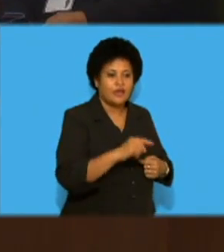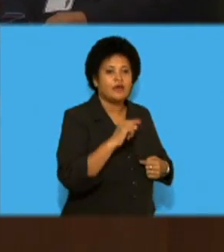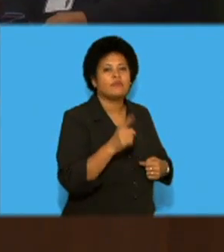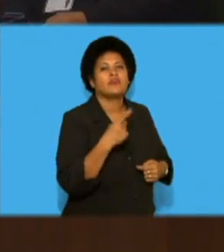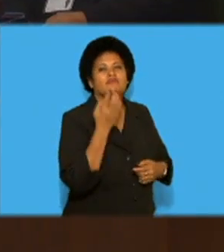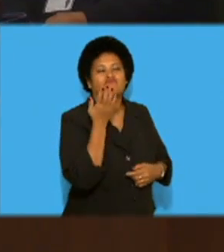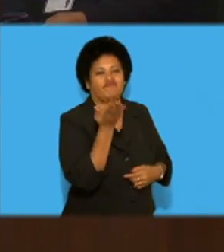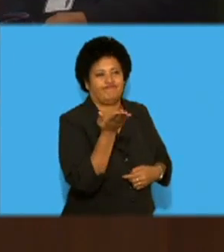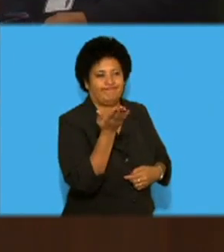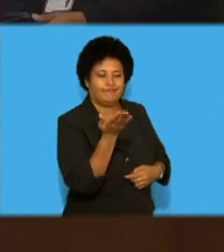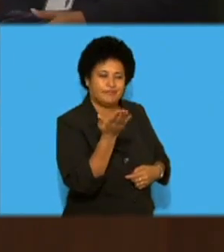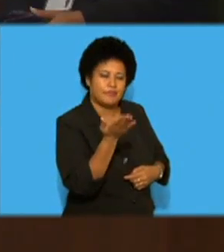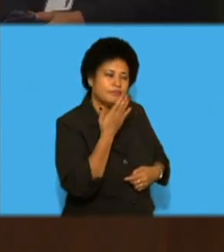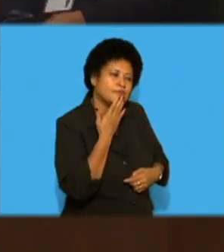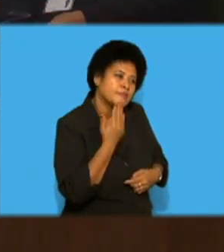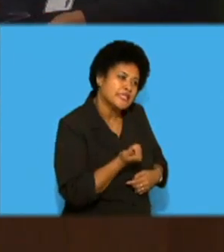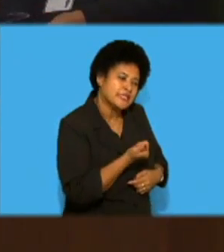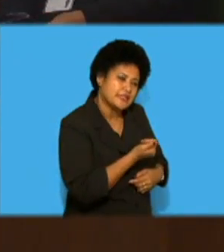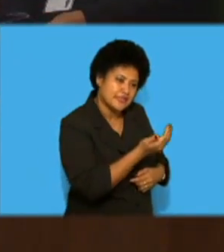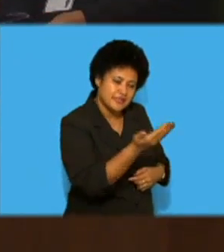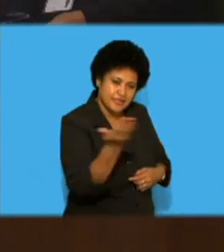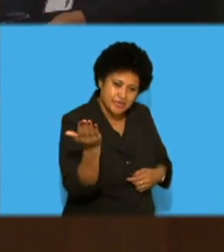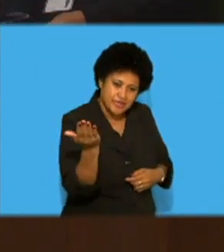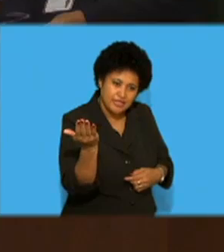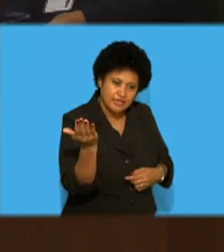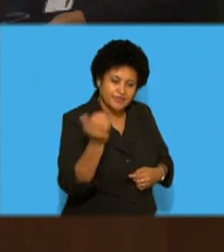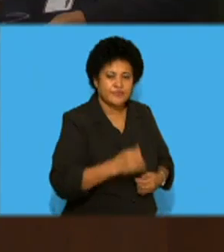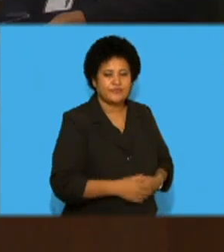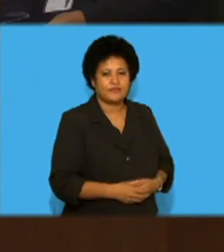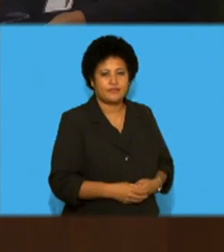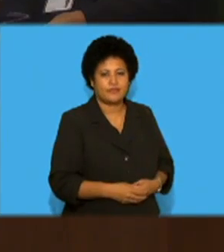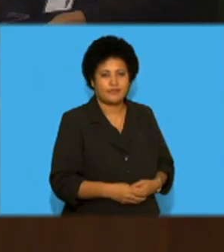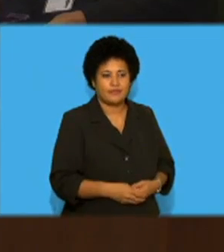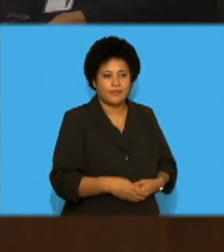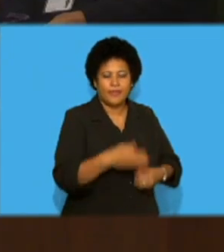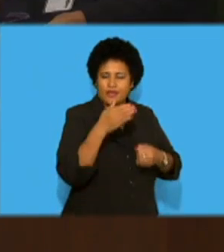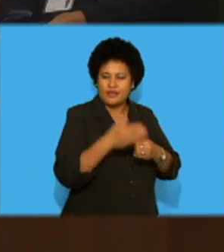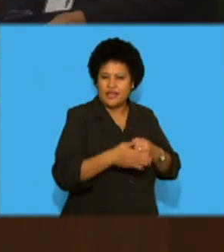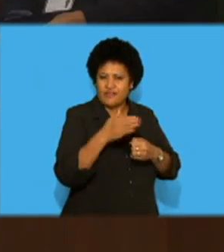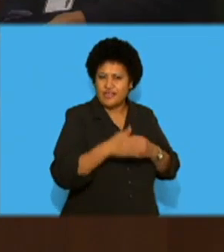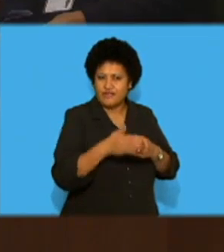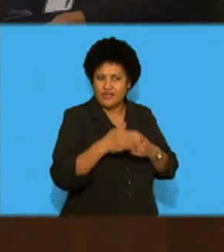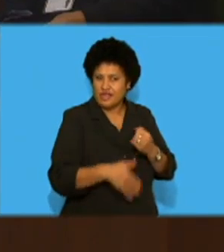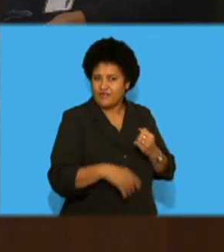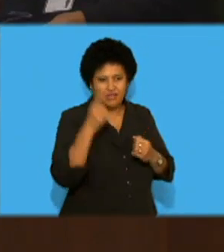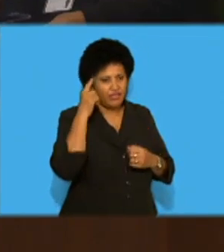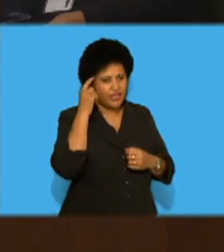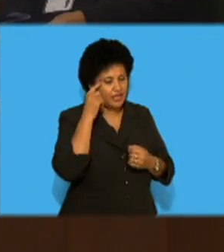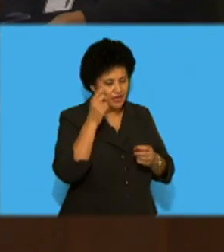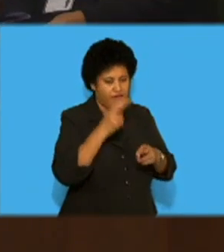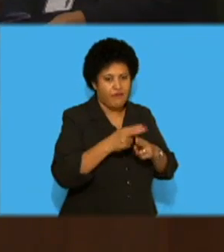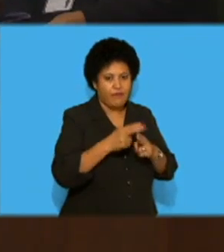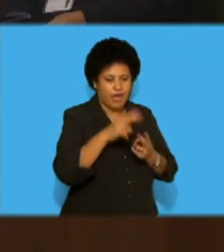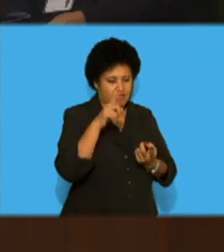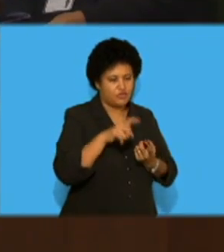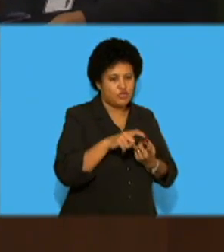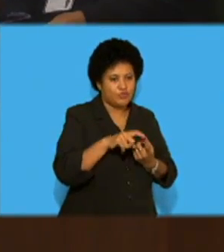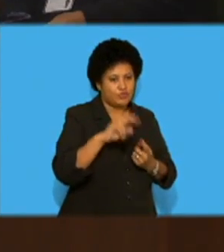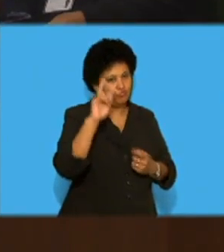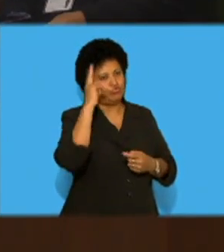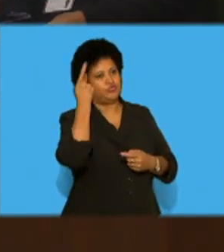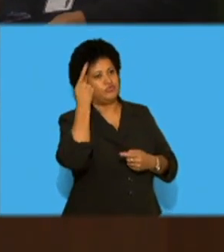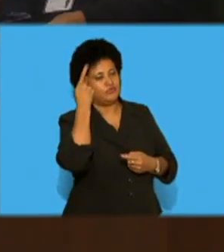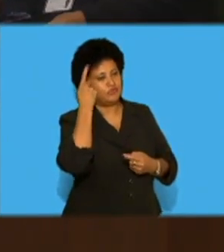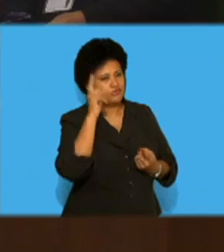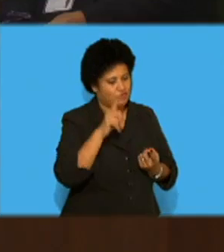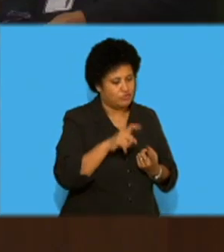Madam Speaker. Please, don't try and take the farmers for a ride. Don't try and take